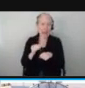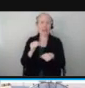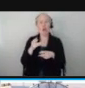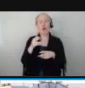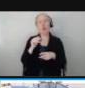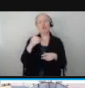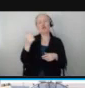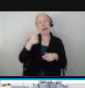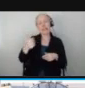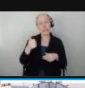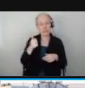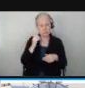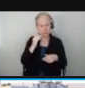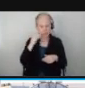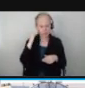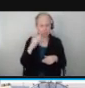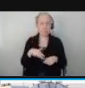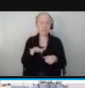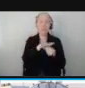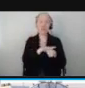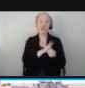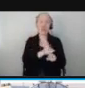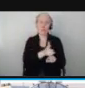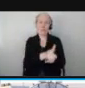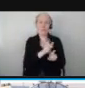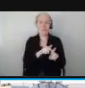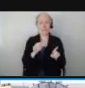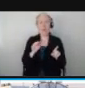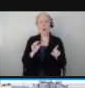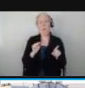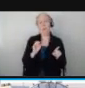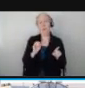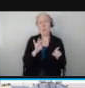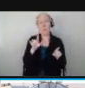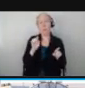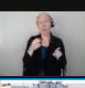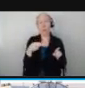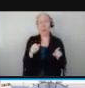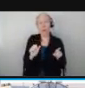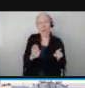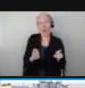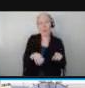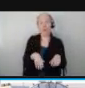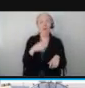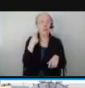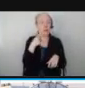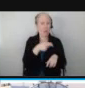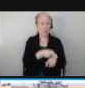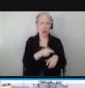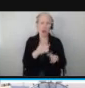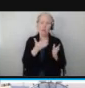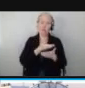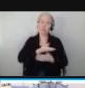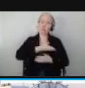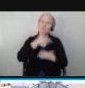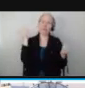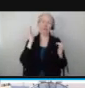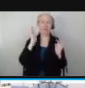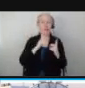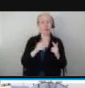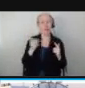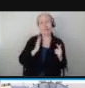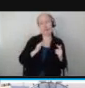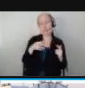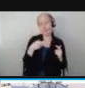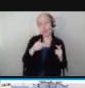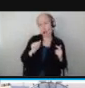the Pressurized Rover is sort of our mobile hab. It's a huge benefit over what we had in the Apollo program. If you've seen